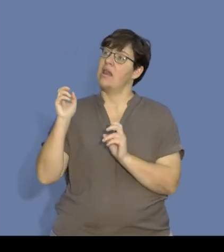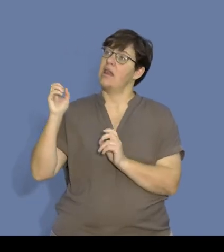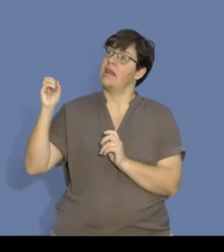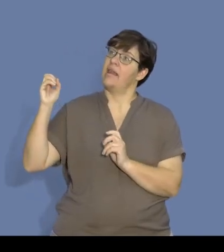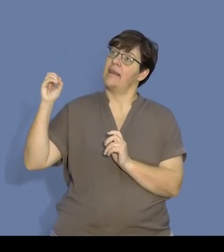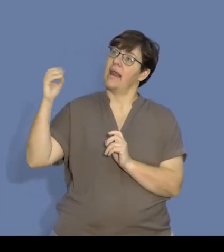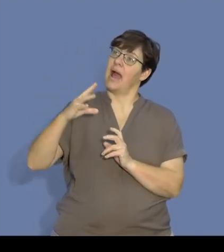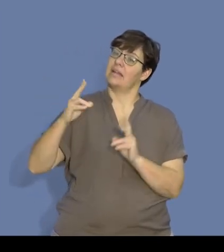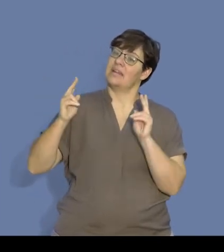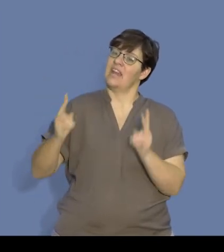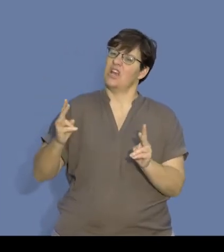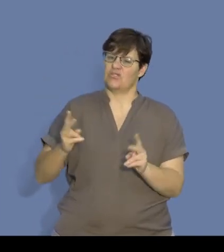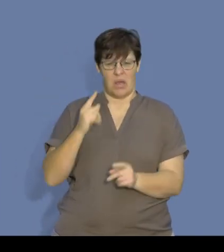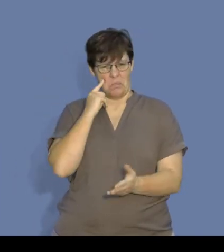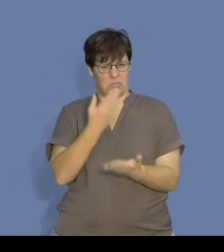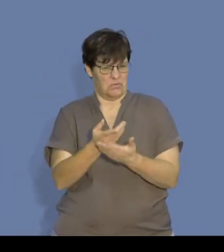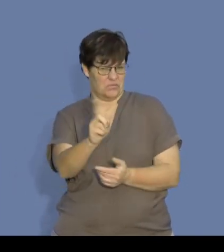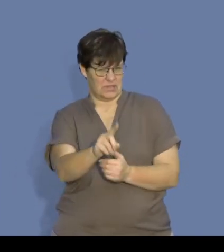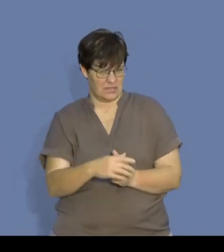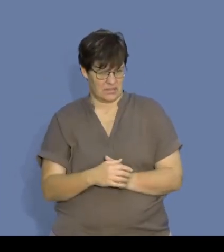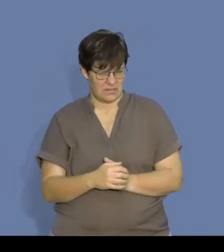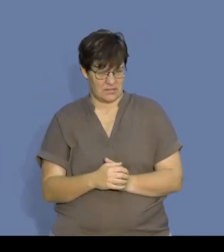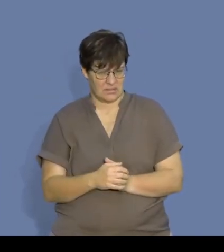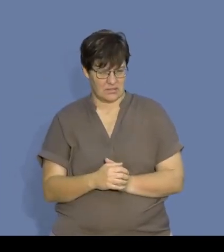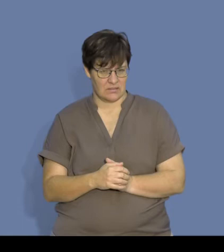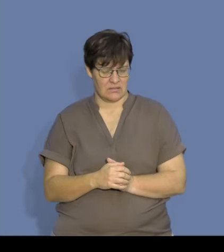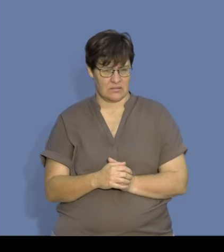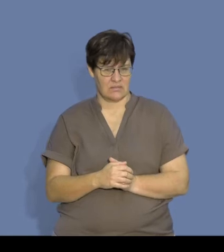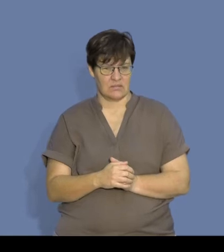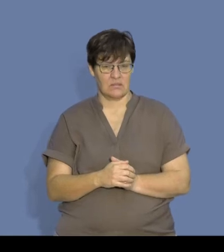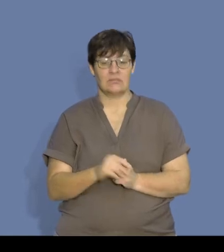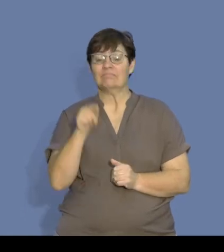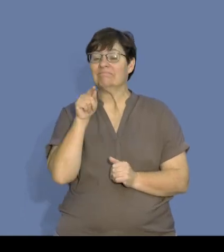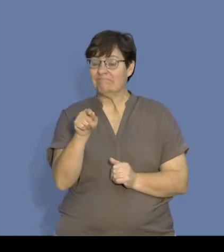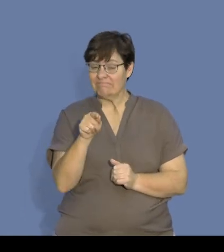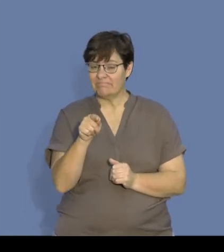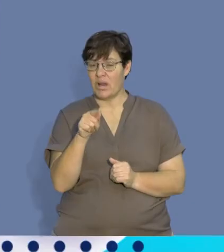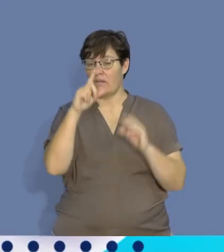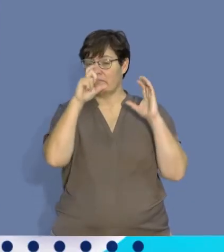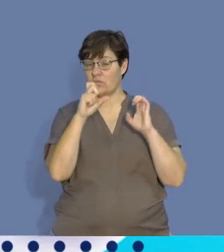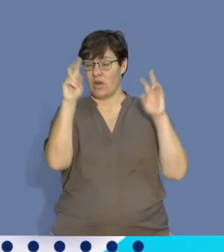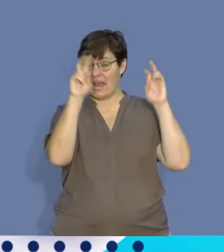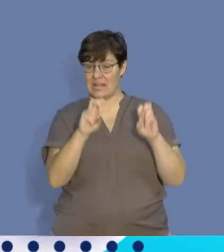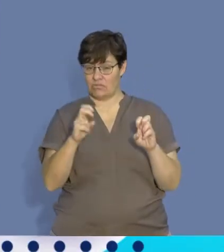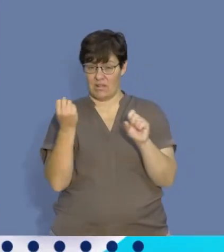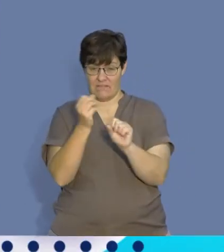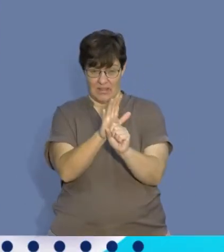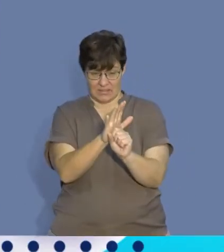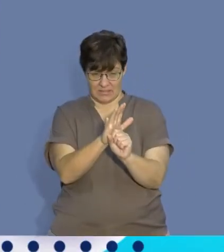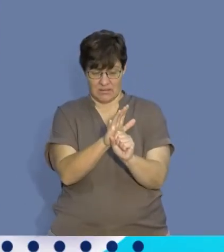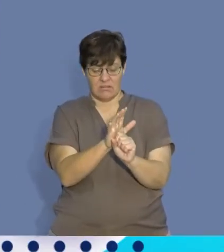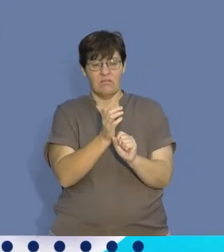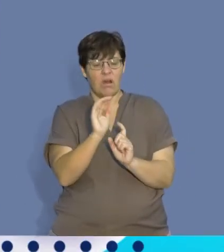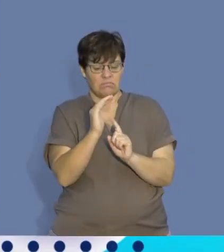So, what does it prove? The whole point of the photoelectric effect is that it